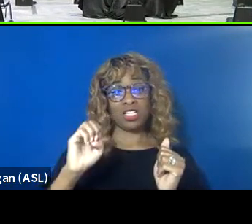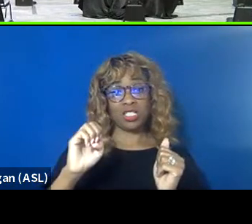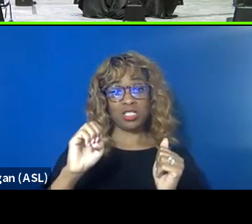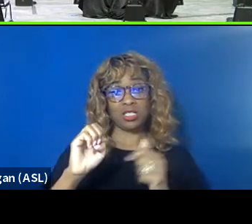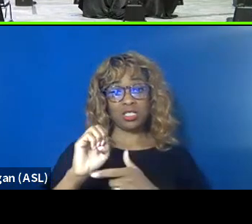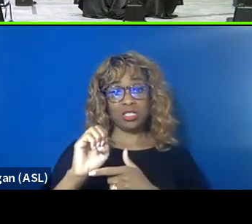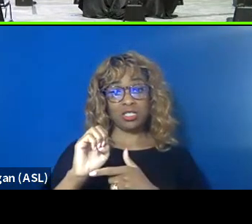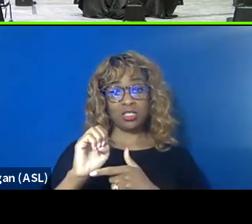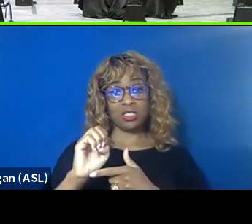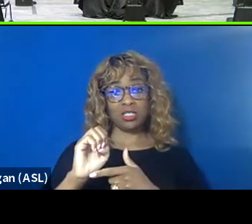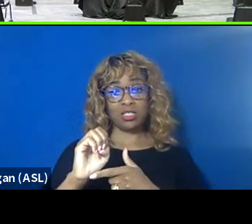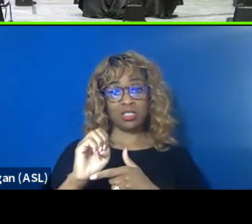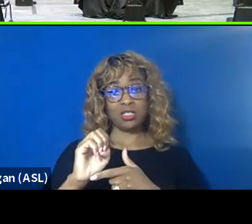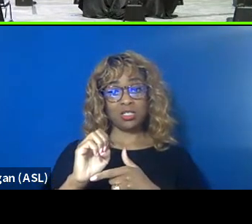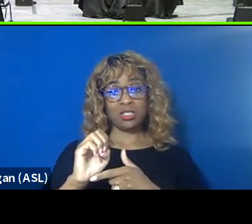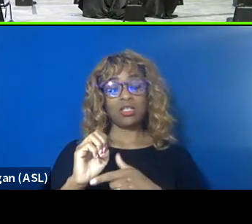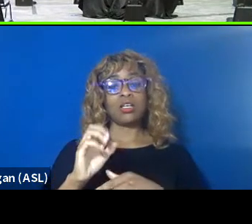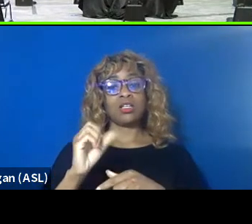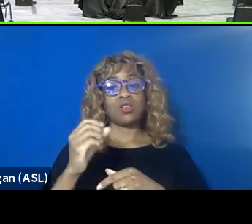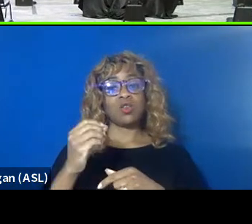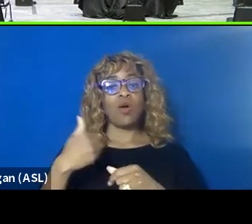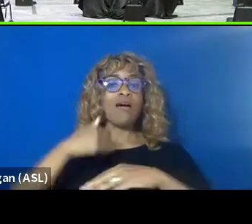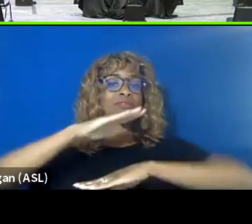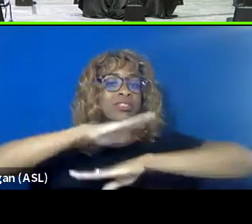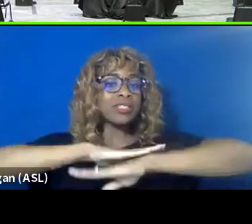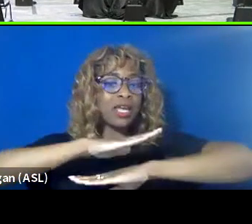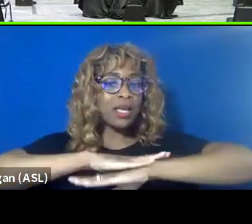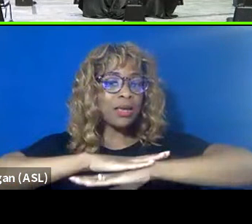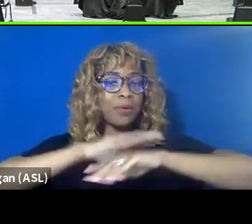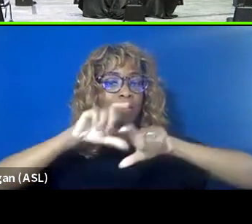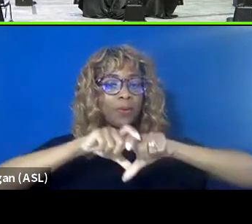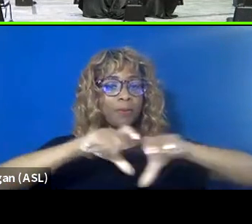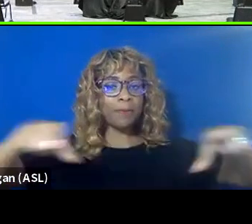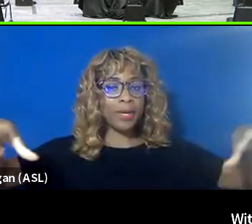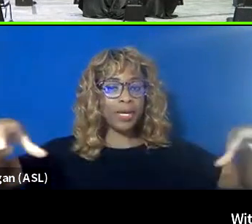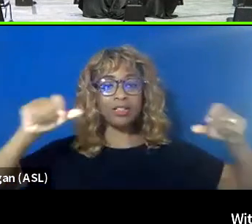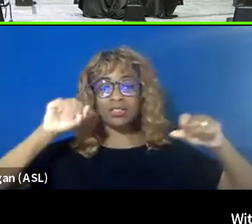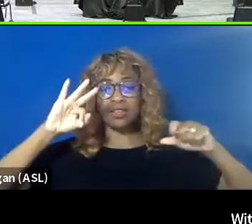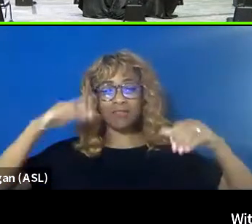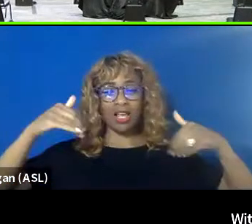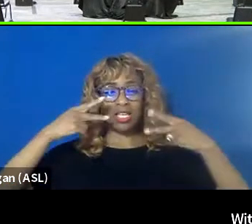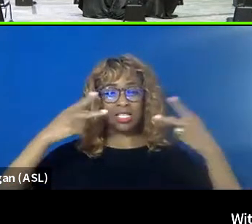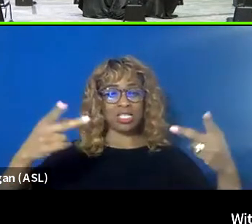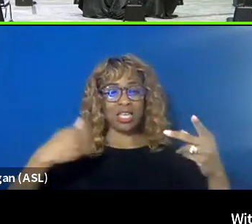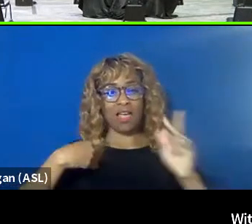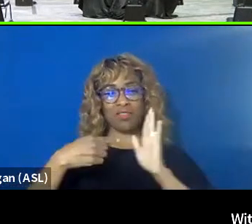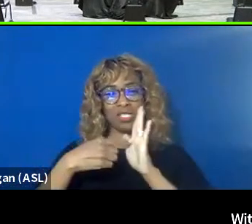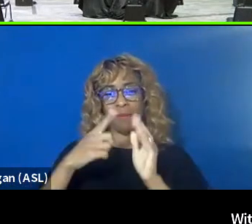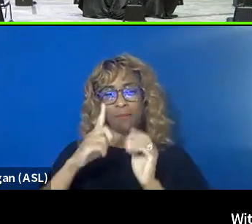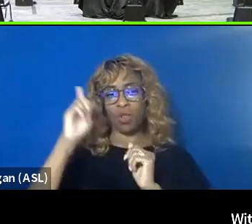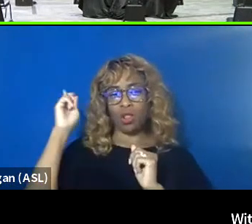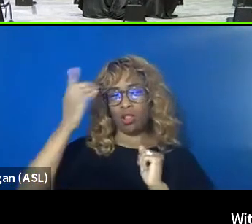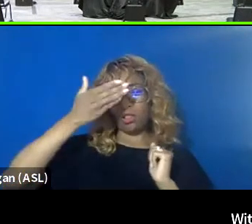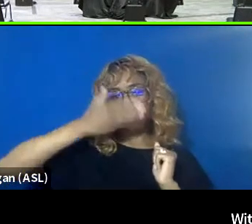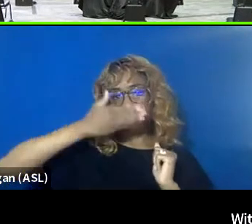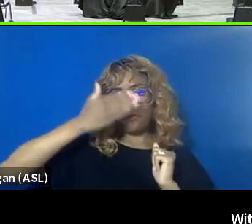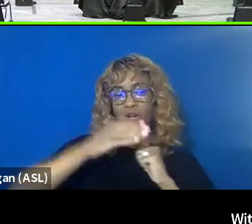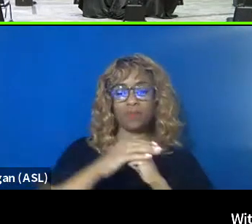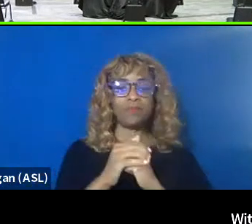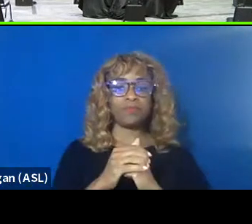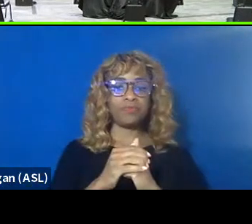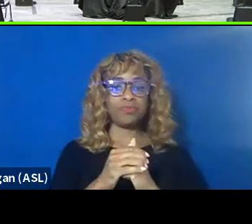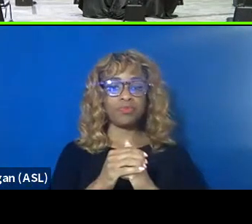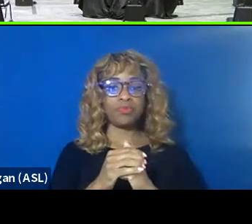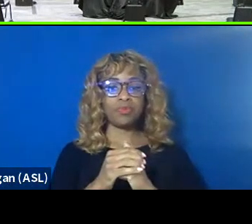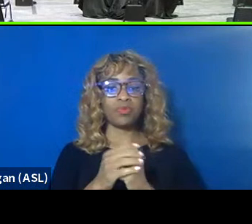to going out and doing things, we have our table banners. If you haven't seen it yet, we have a sample out front. With regards